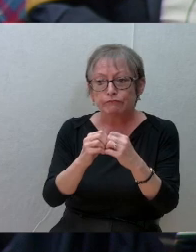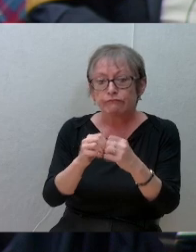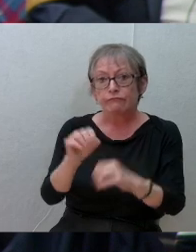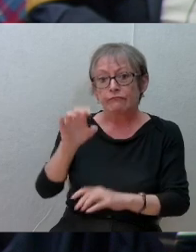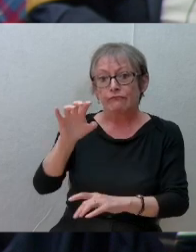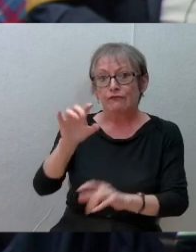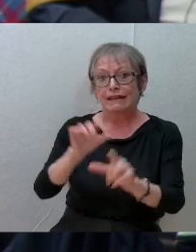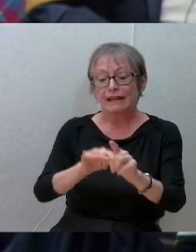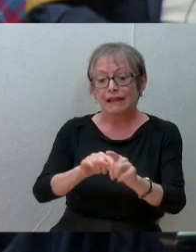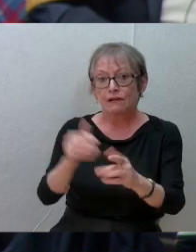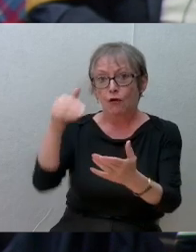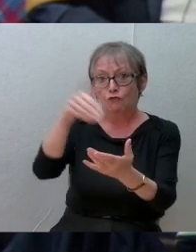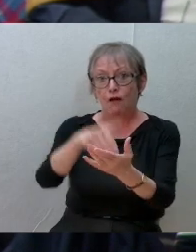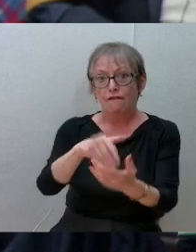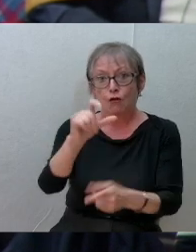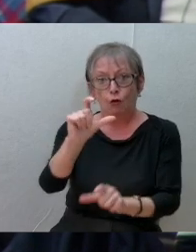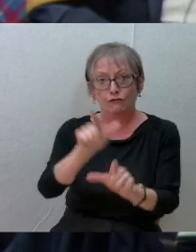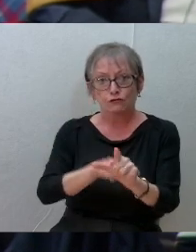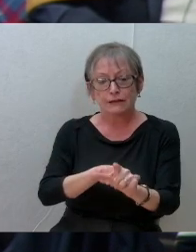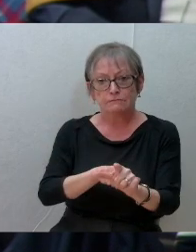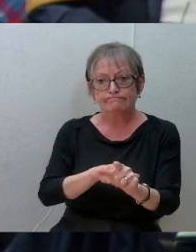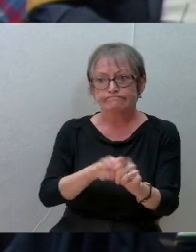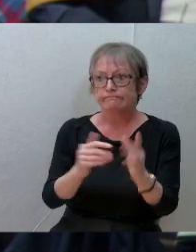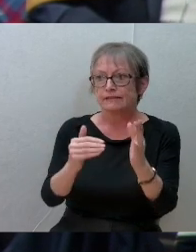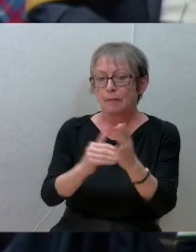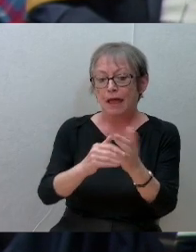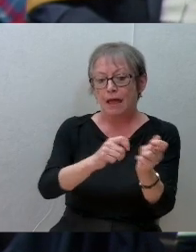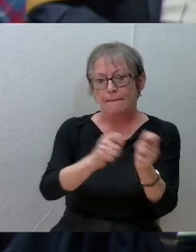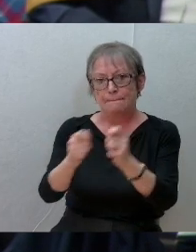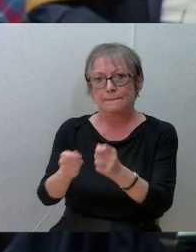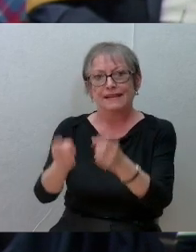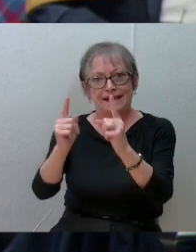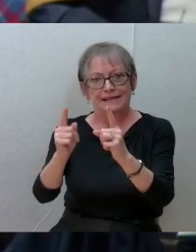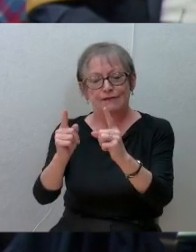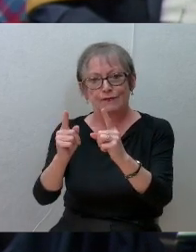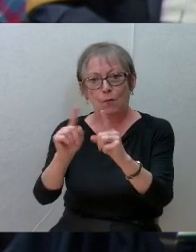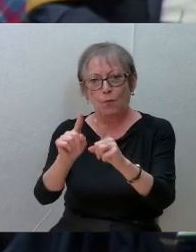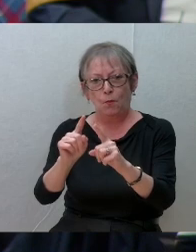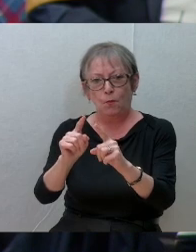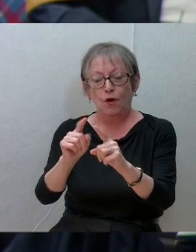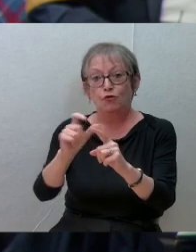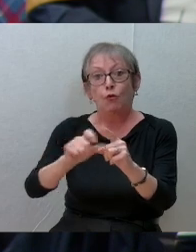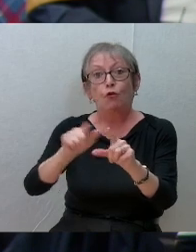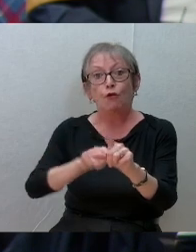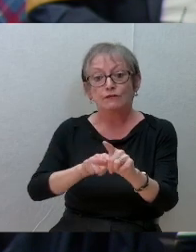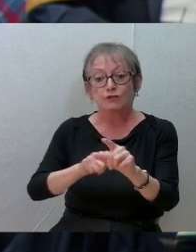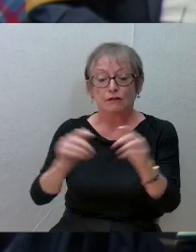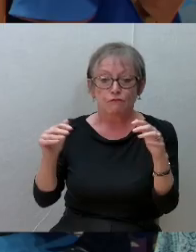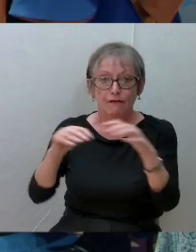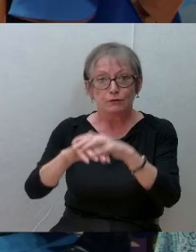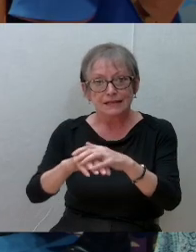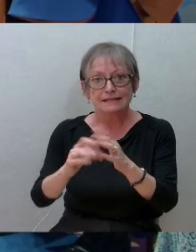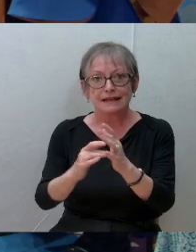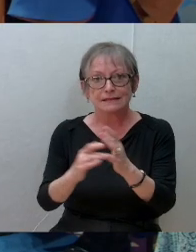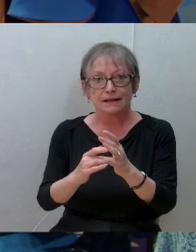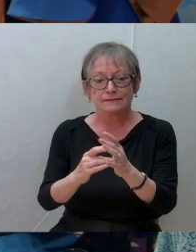15 years after arriving in Coventry, Sabir was appointed Chief Executive Officer at the Coventry Refugee and Migration Centre,